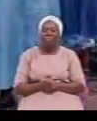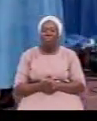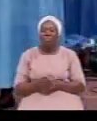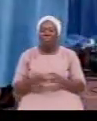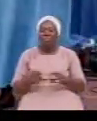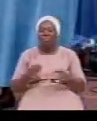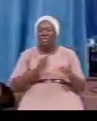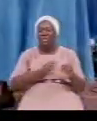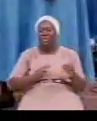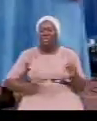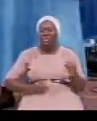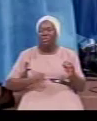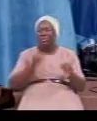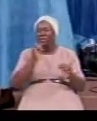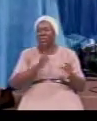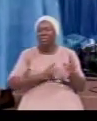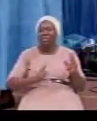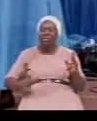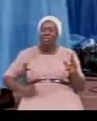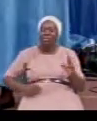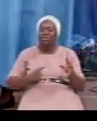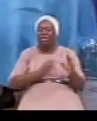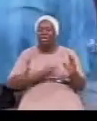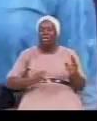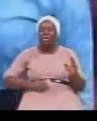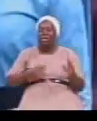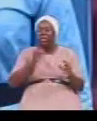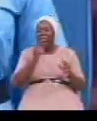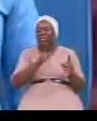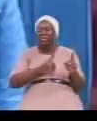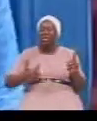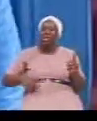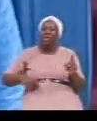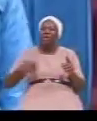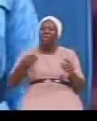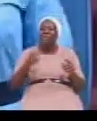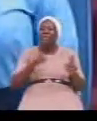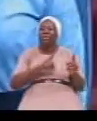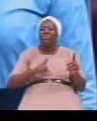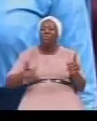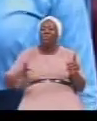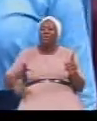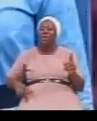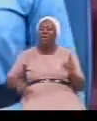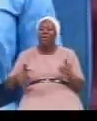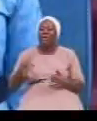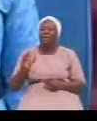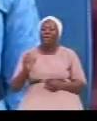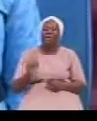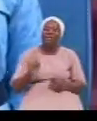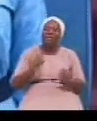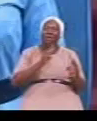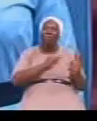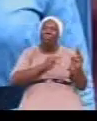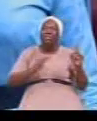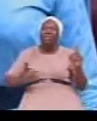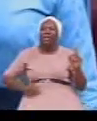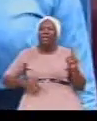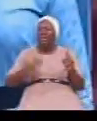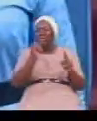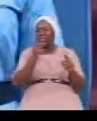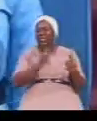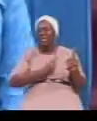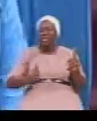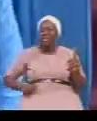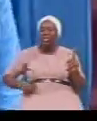the King of Kings. Messiah is the Lord of Lords.